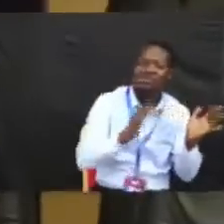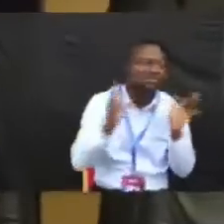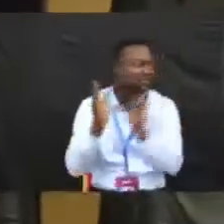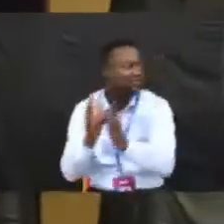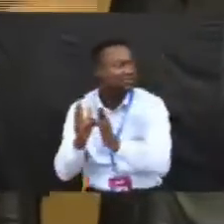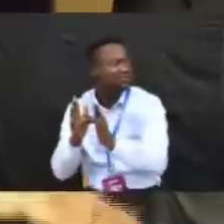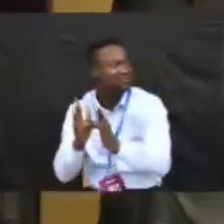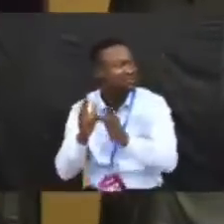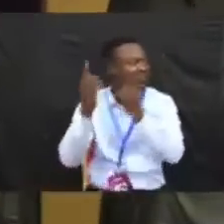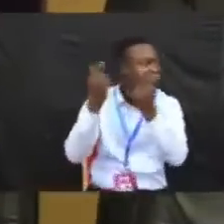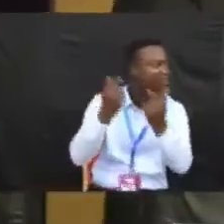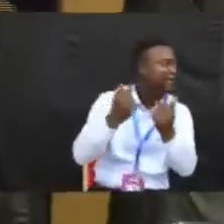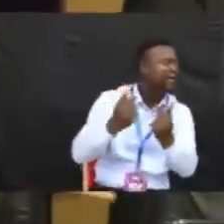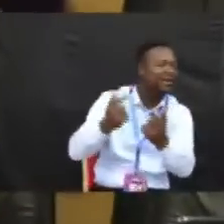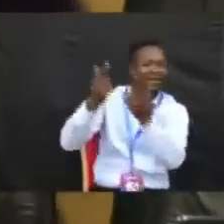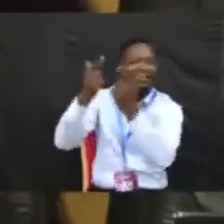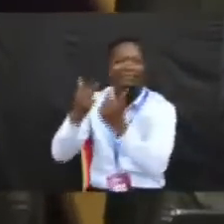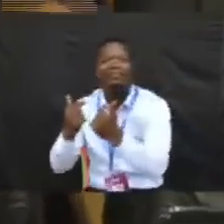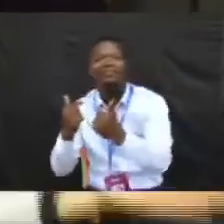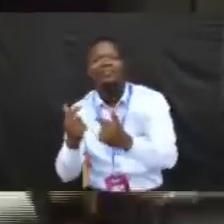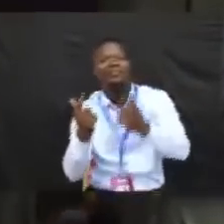Jesus Christ